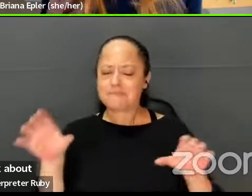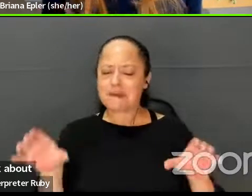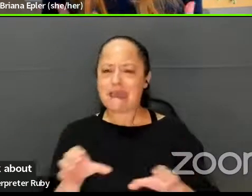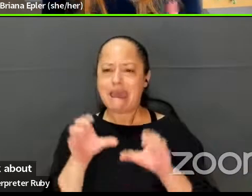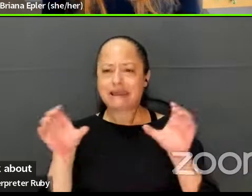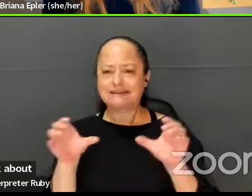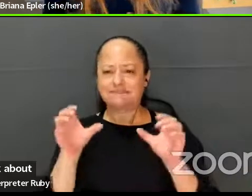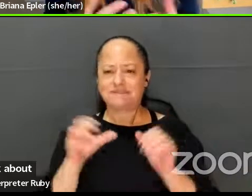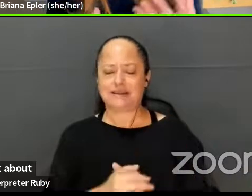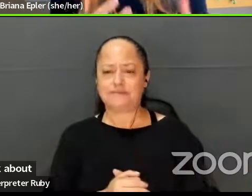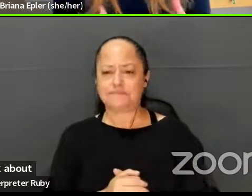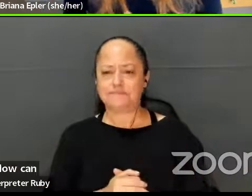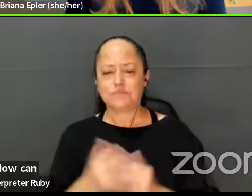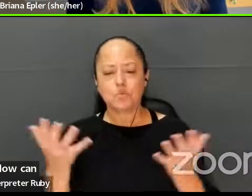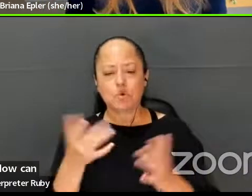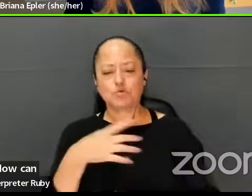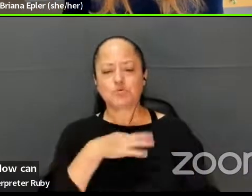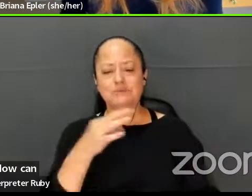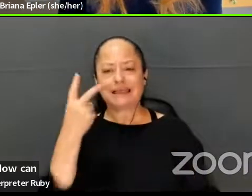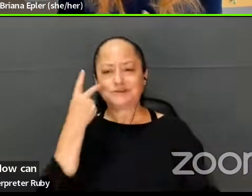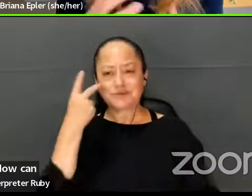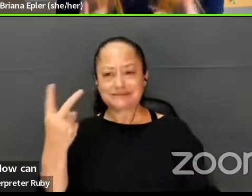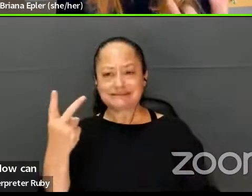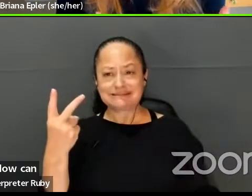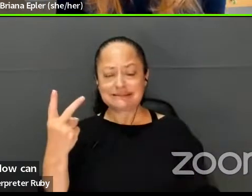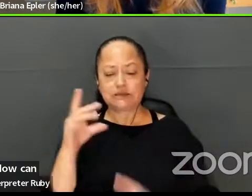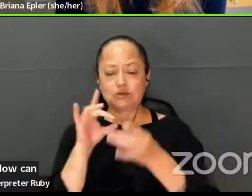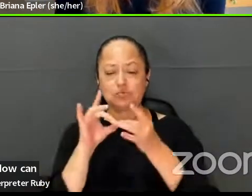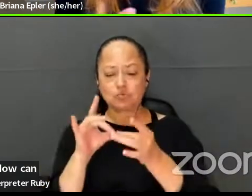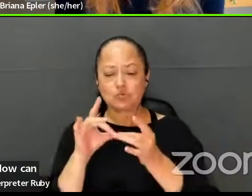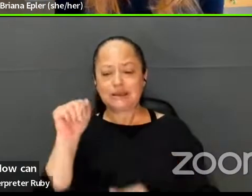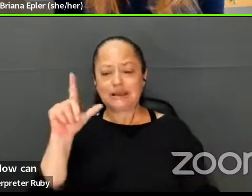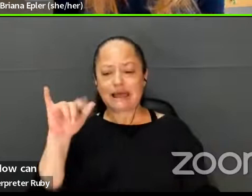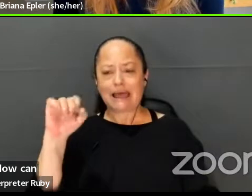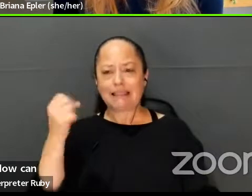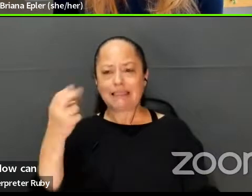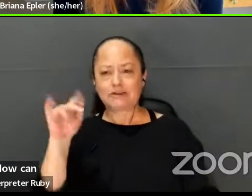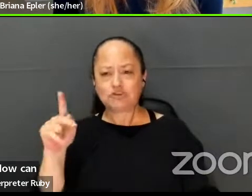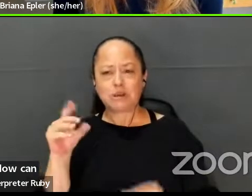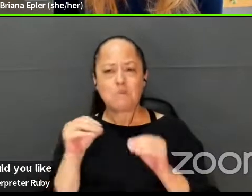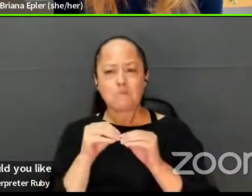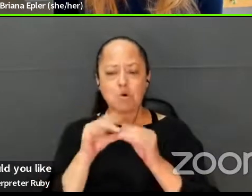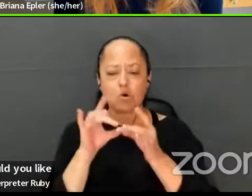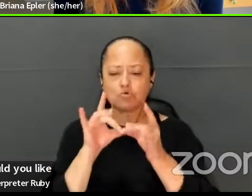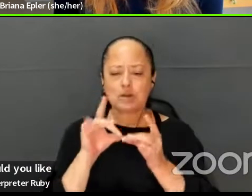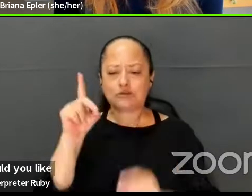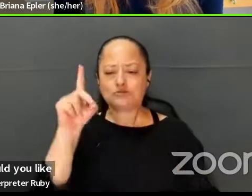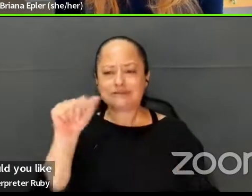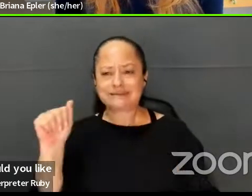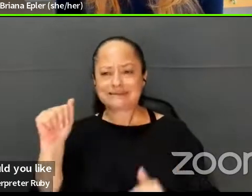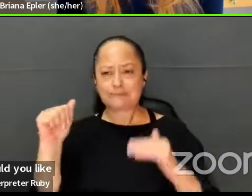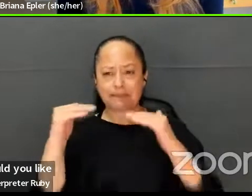or what would you like to see in terms of allyship, more allyship around disability justice